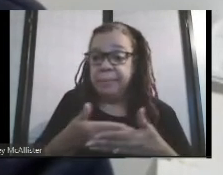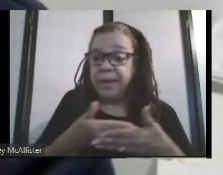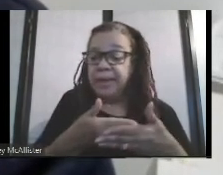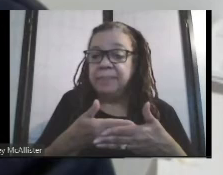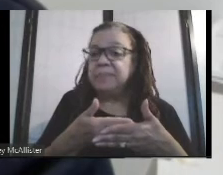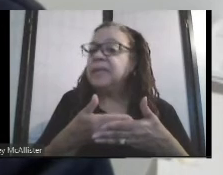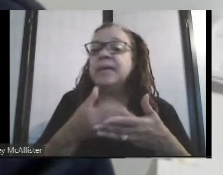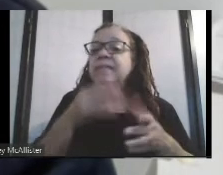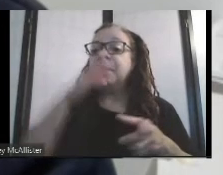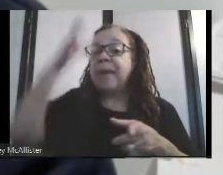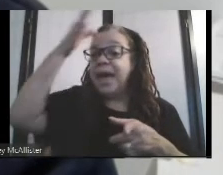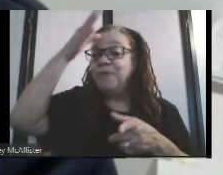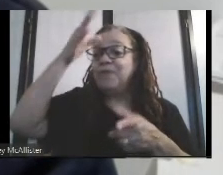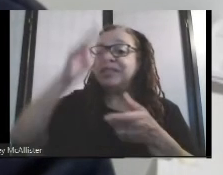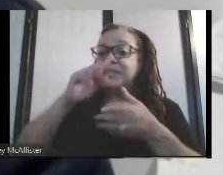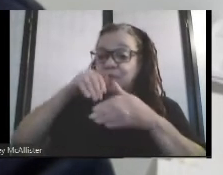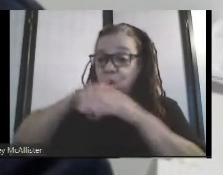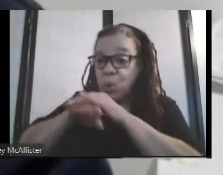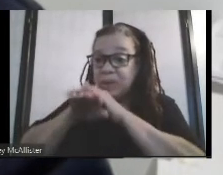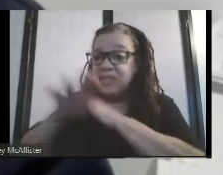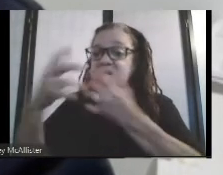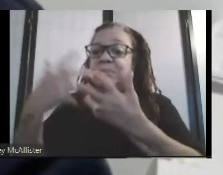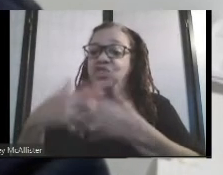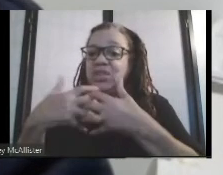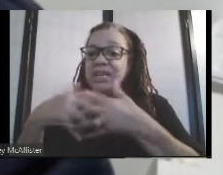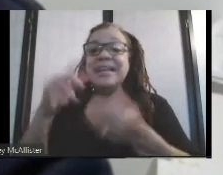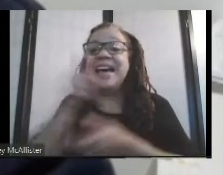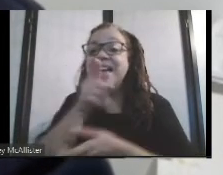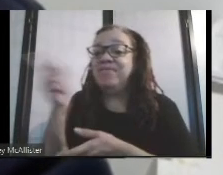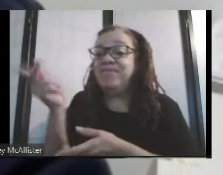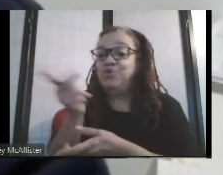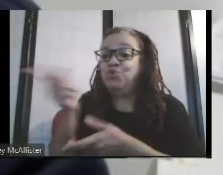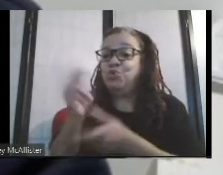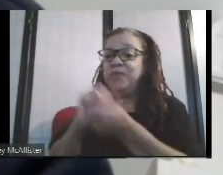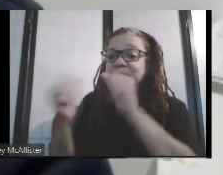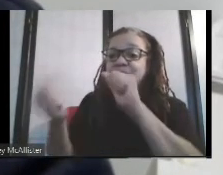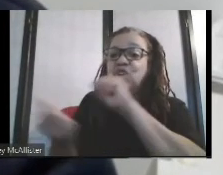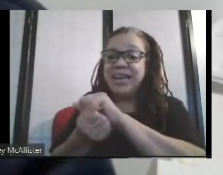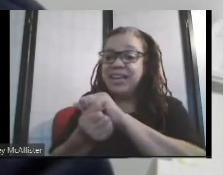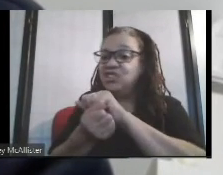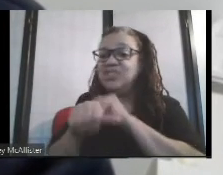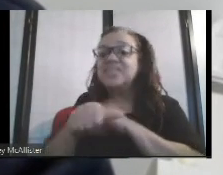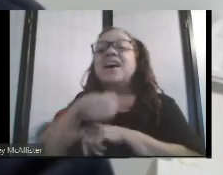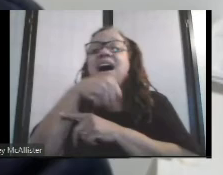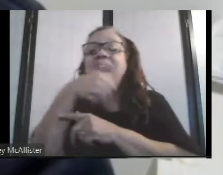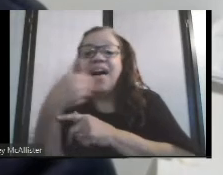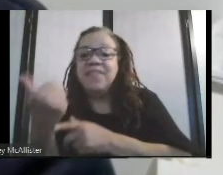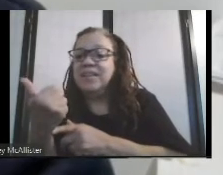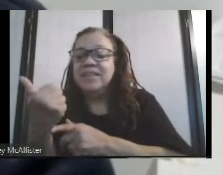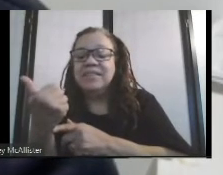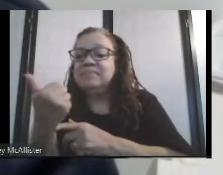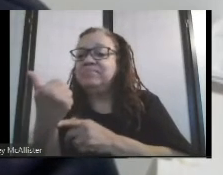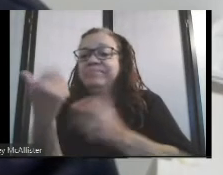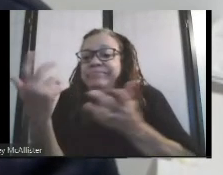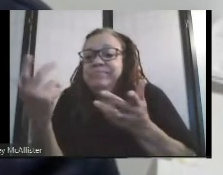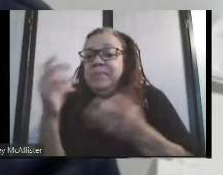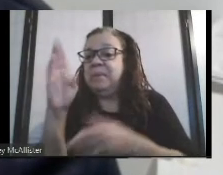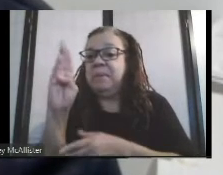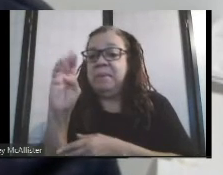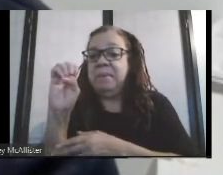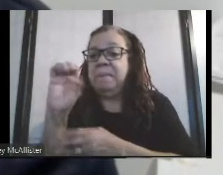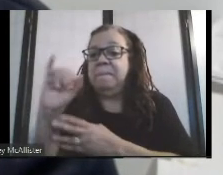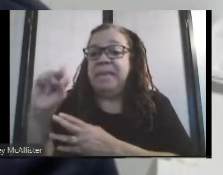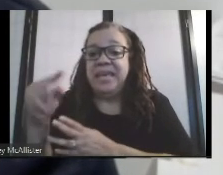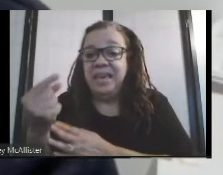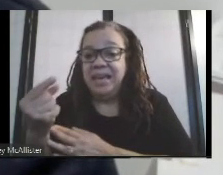baby. You know, the parents go into the machine and they get transformed into the same type